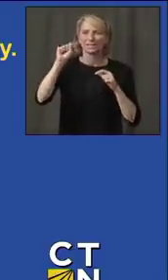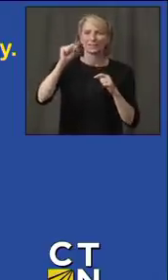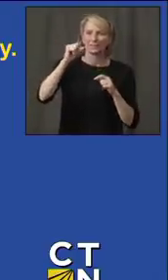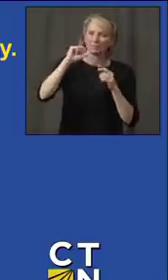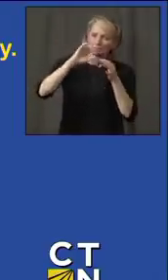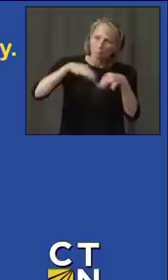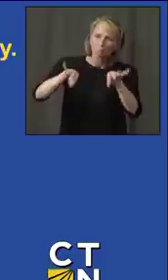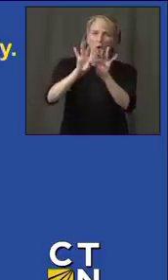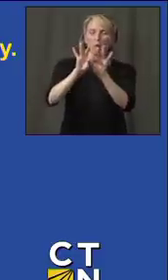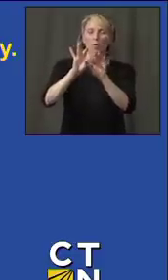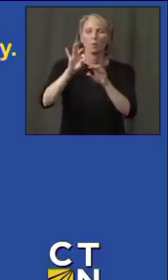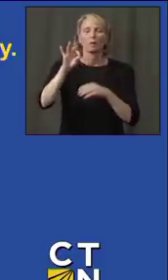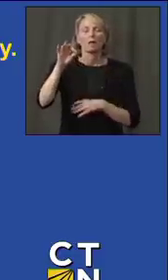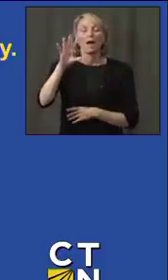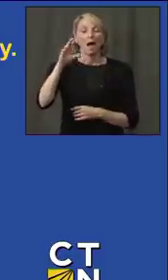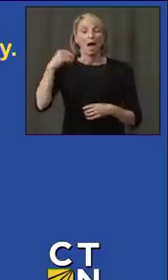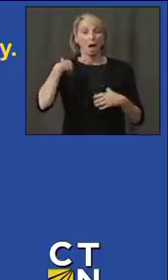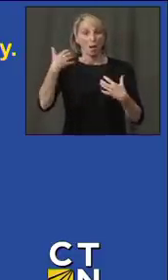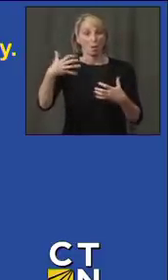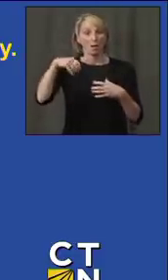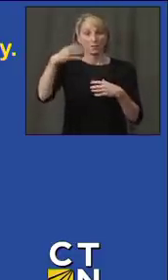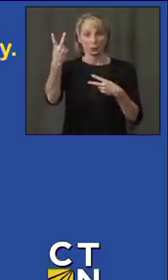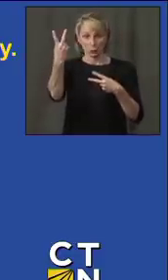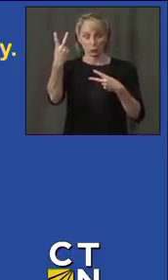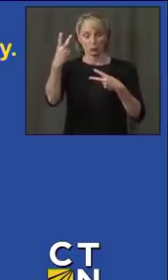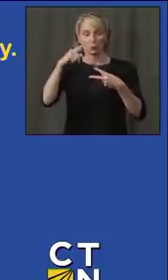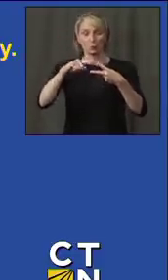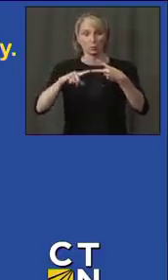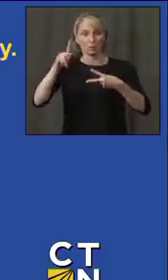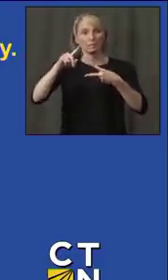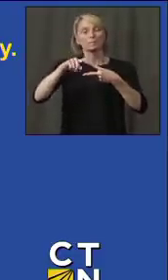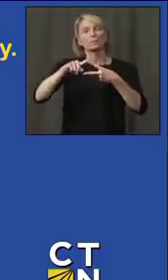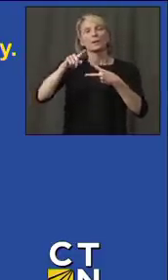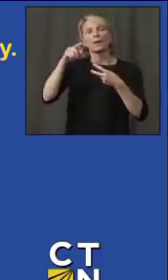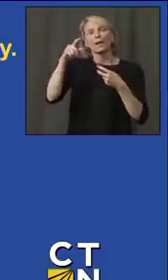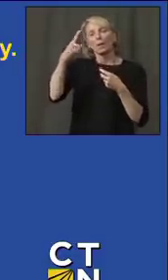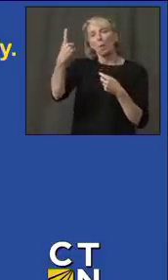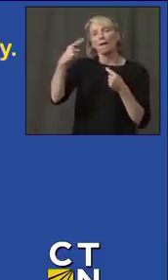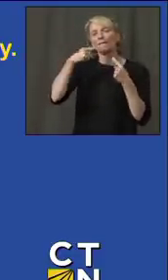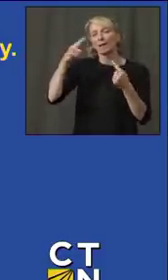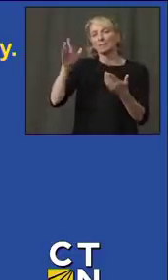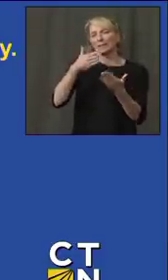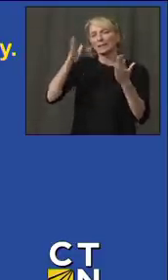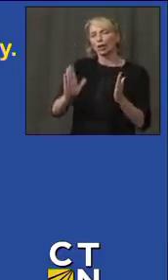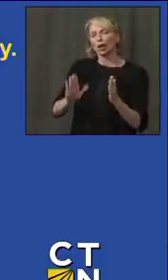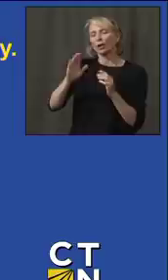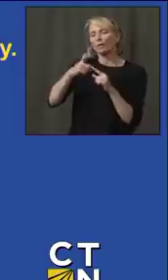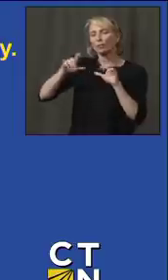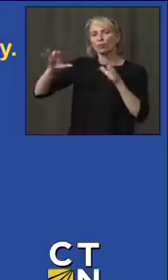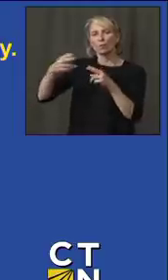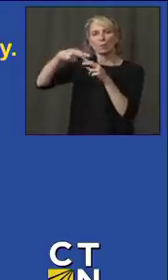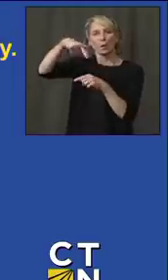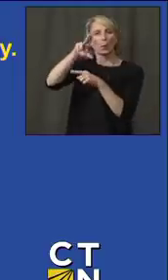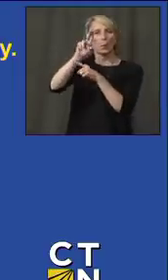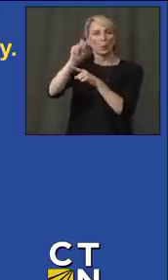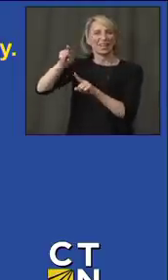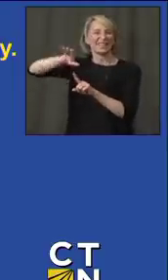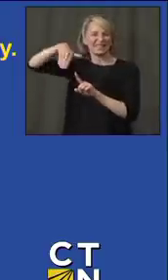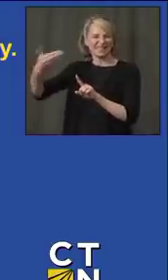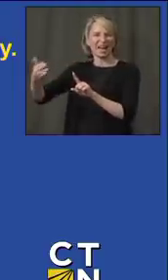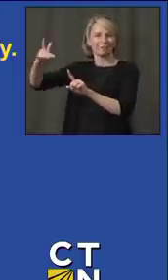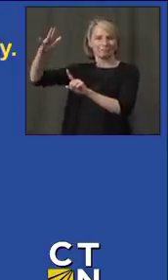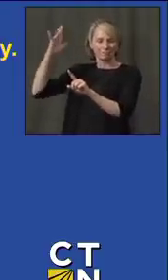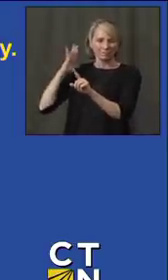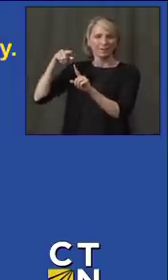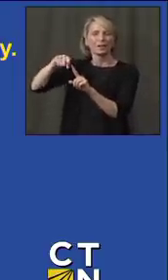first, posthumously, is Freddie Mercury. Many of you remember him from Queen, at least those of a certain age.